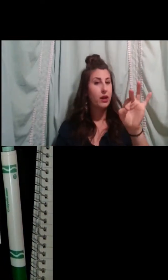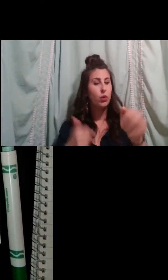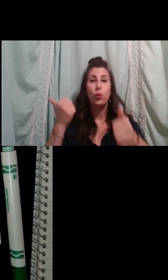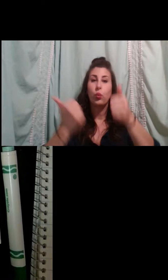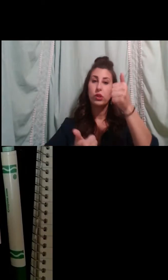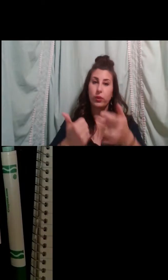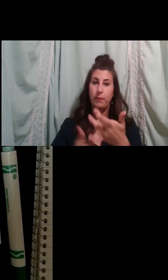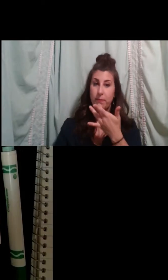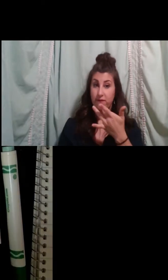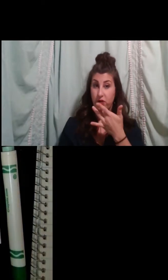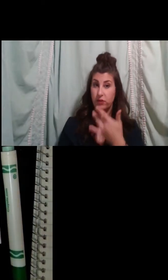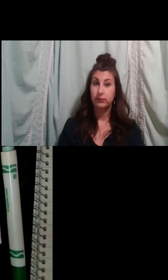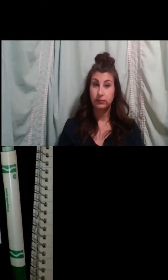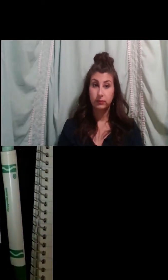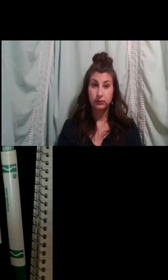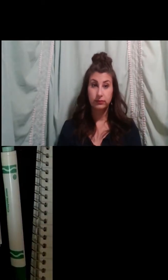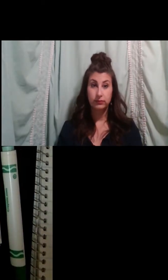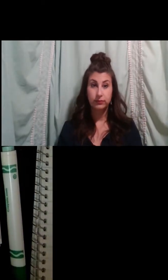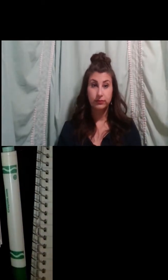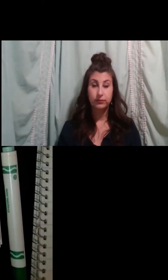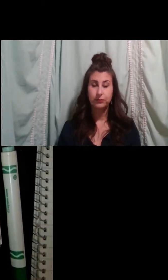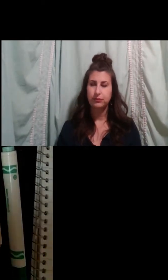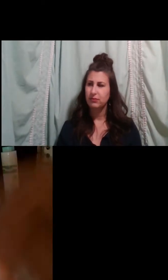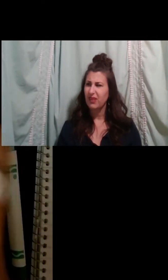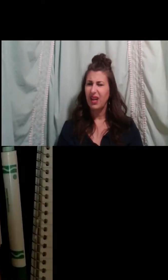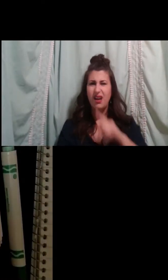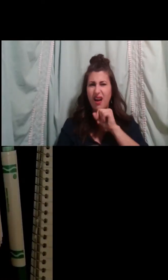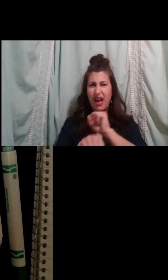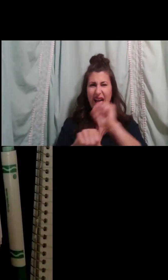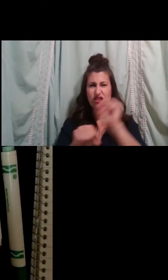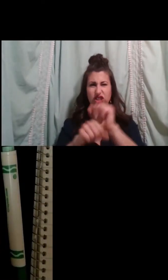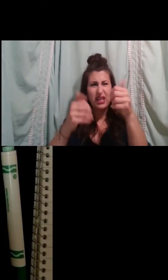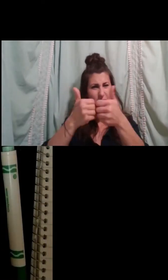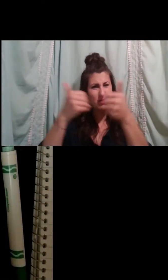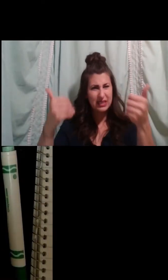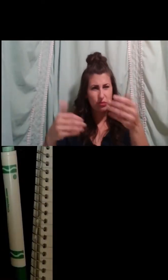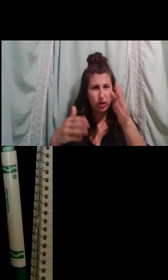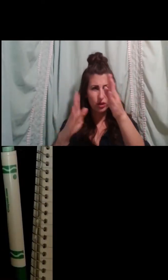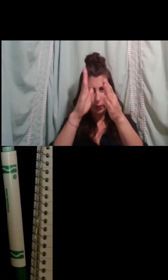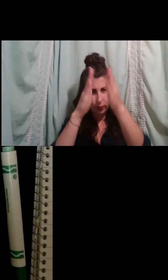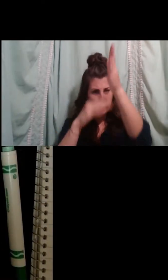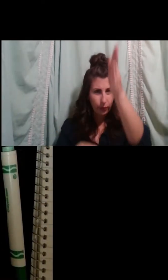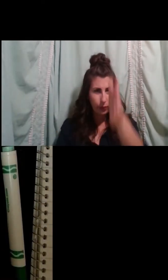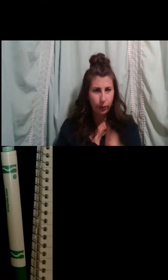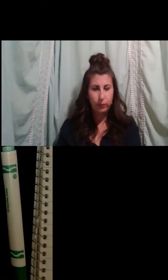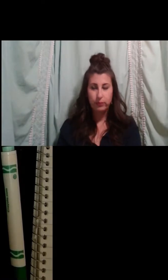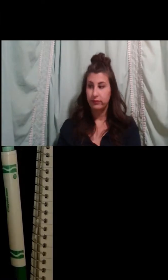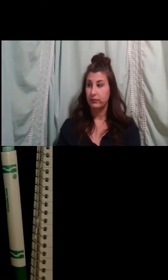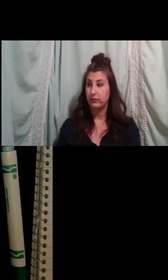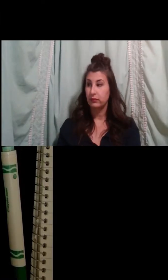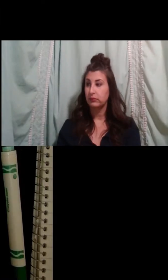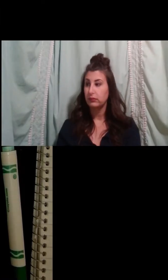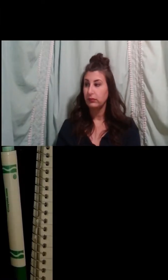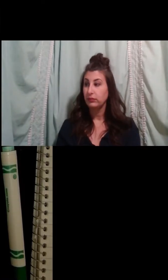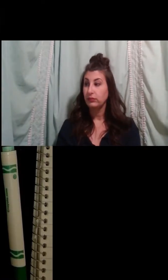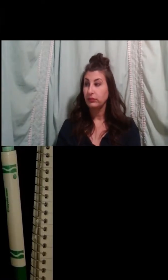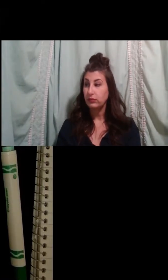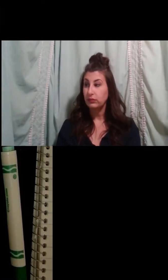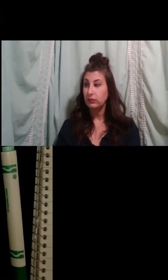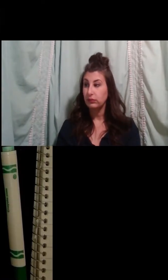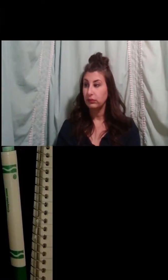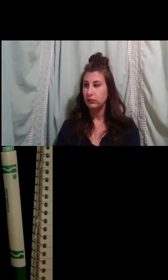pick which one you like. Okay, so actually I'm going to kind of split it down the middle like